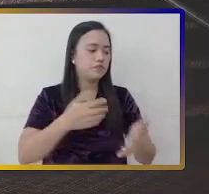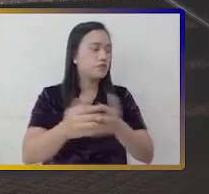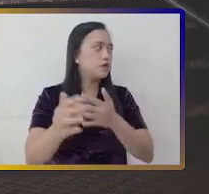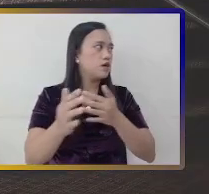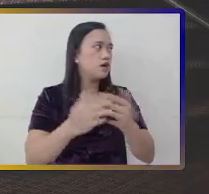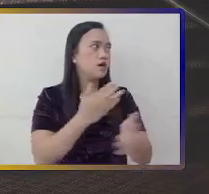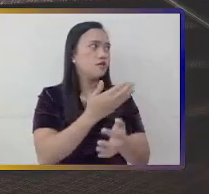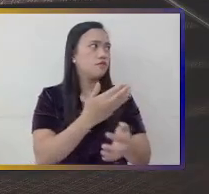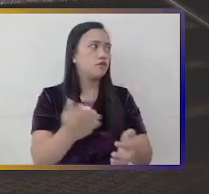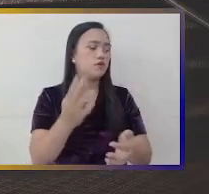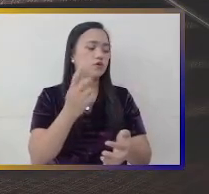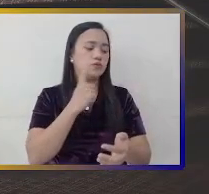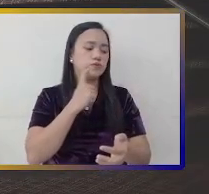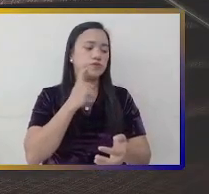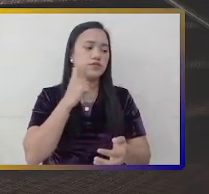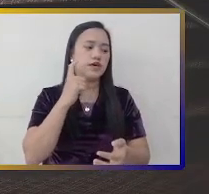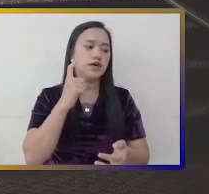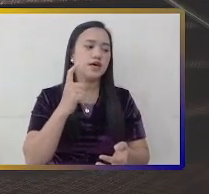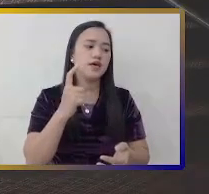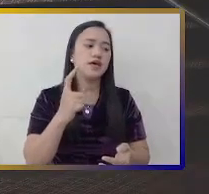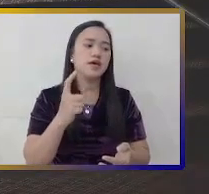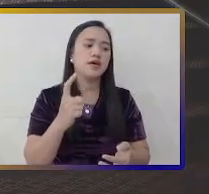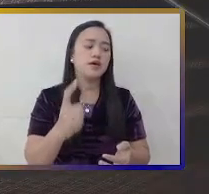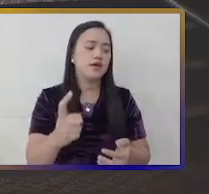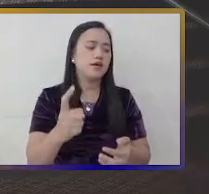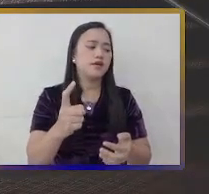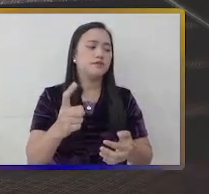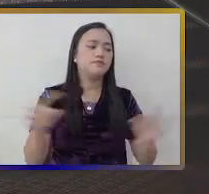wherever, whatever you say.